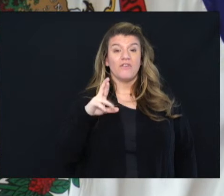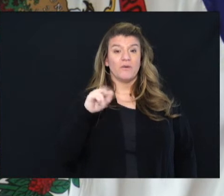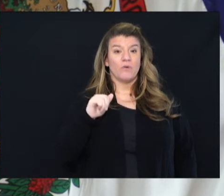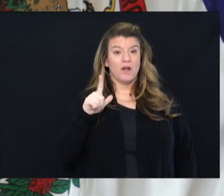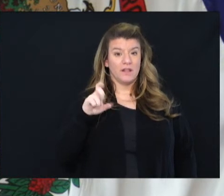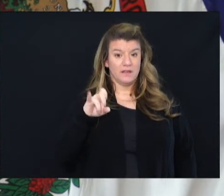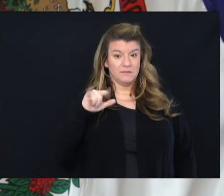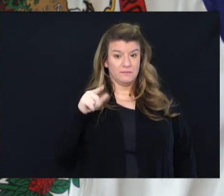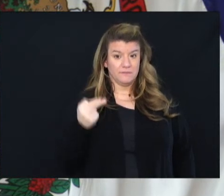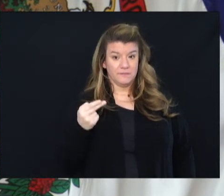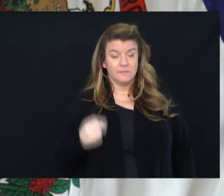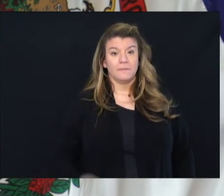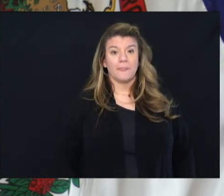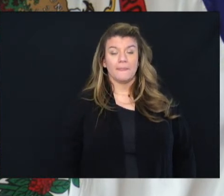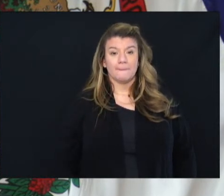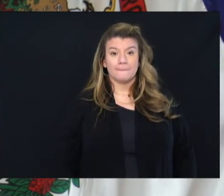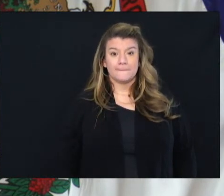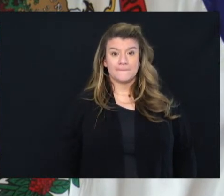Raleigh County.